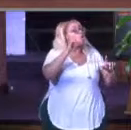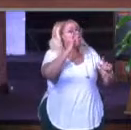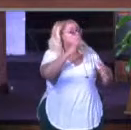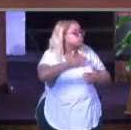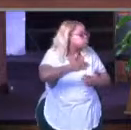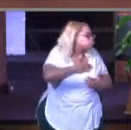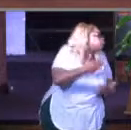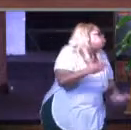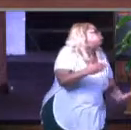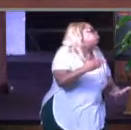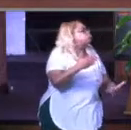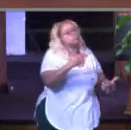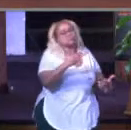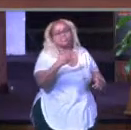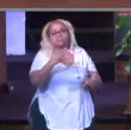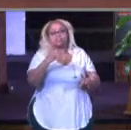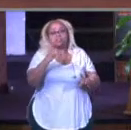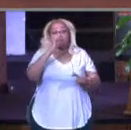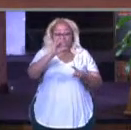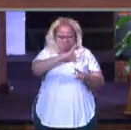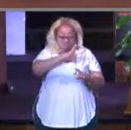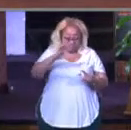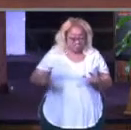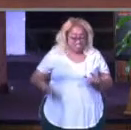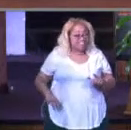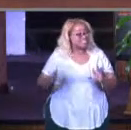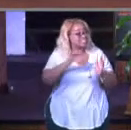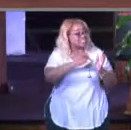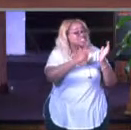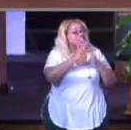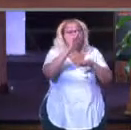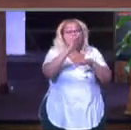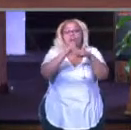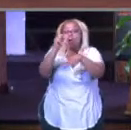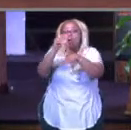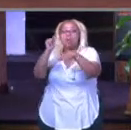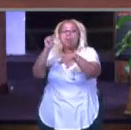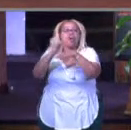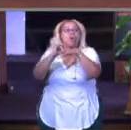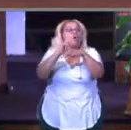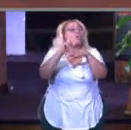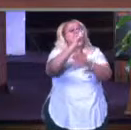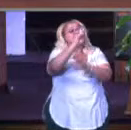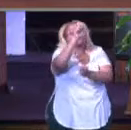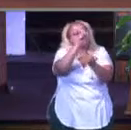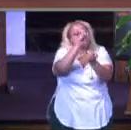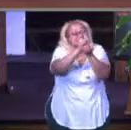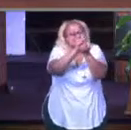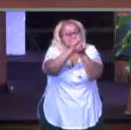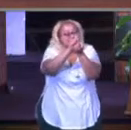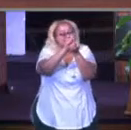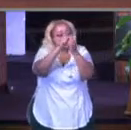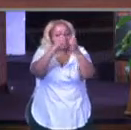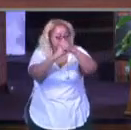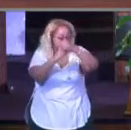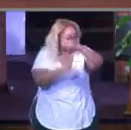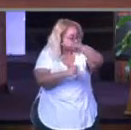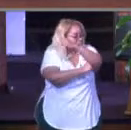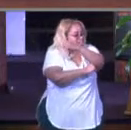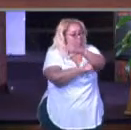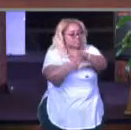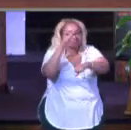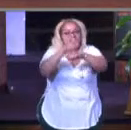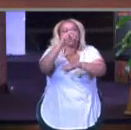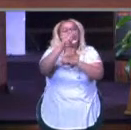out, the people who have been called out by Christ, and Jesus calls them out to a very specific foundation,